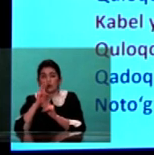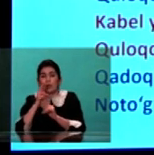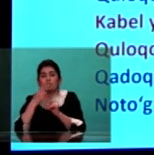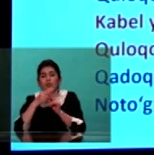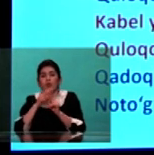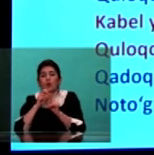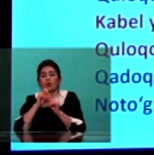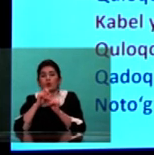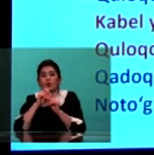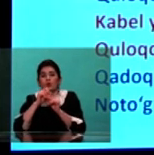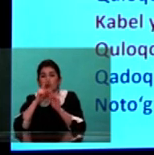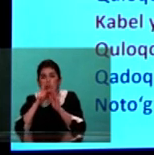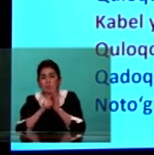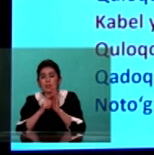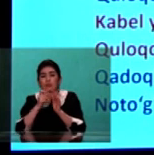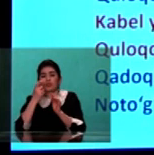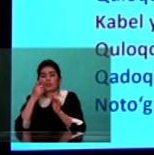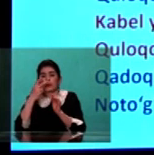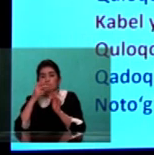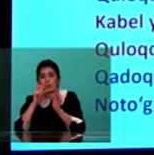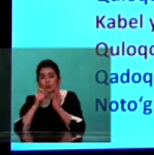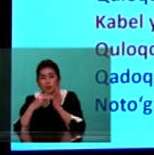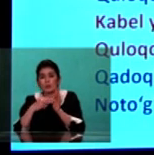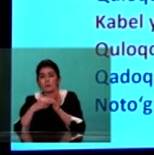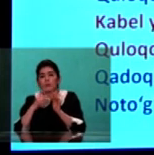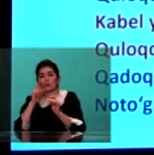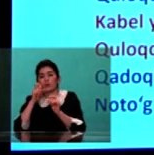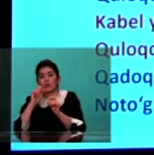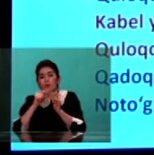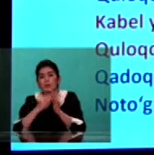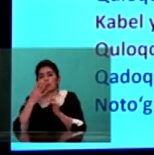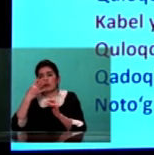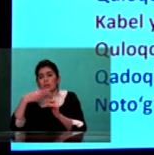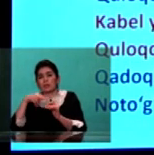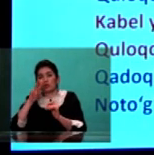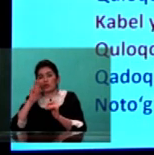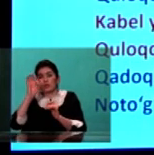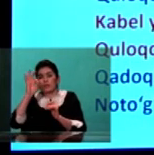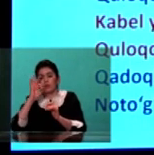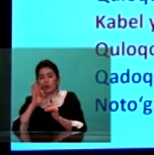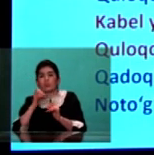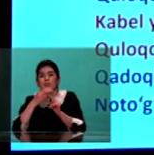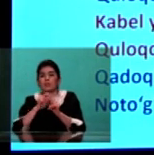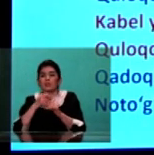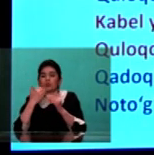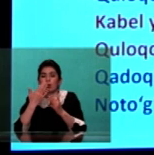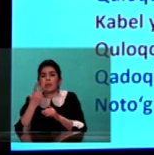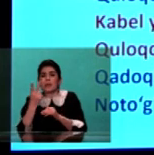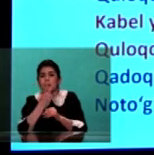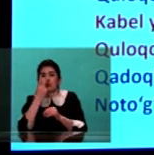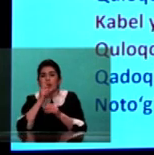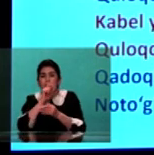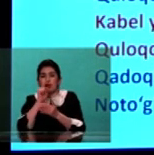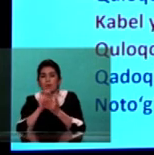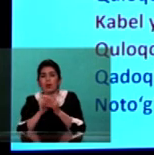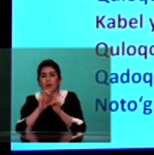uchun 17 ni 41 ga bo'lib 100 ga ko'paytirsak, nima hosil bo'ldi? 42%. Mana biz ikkala